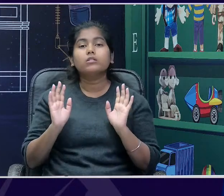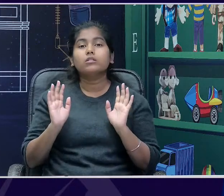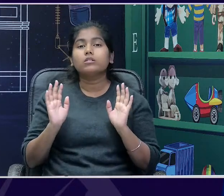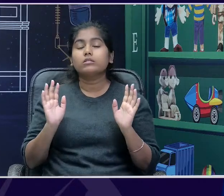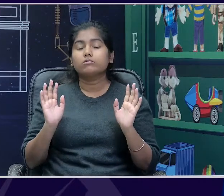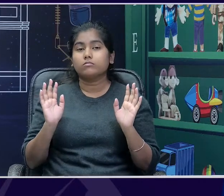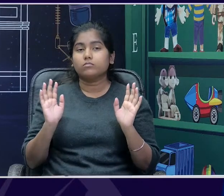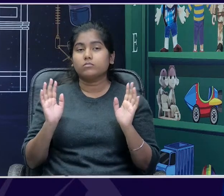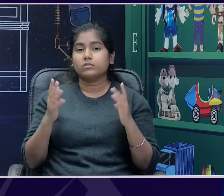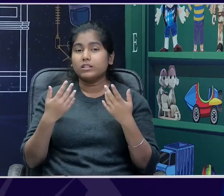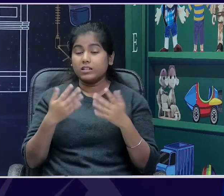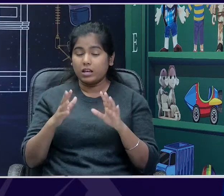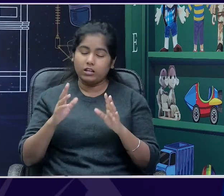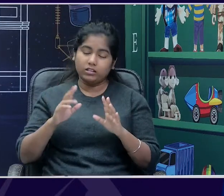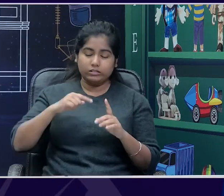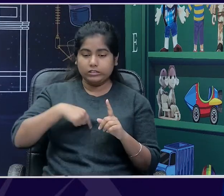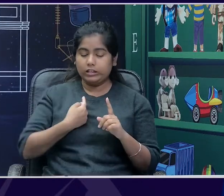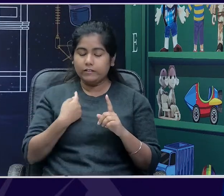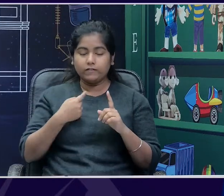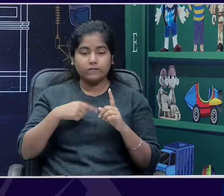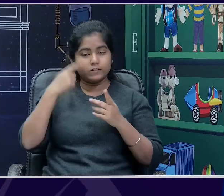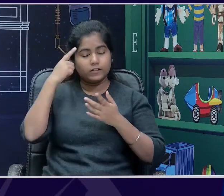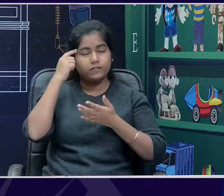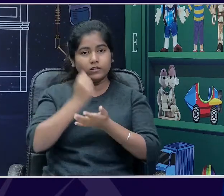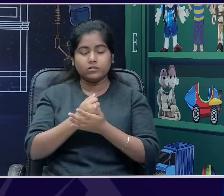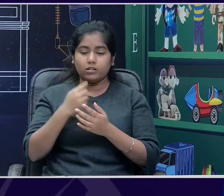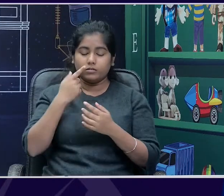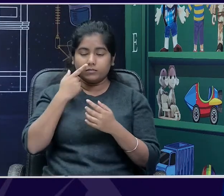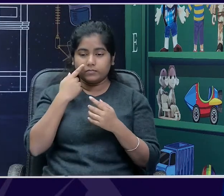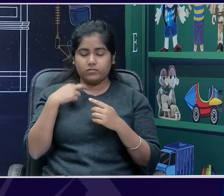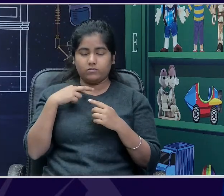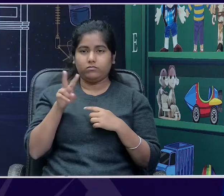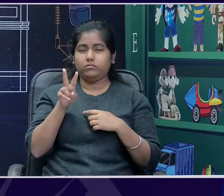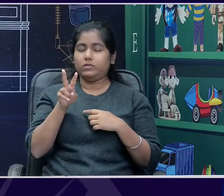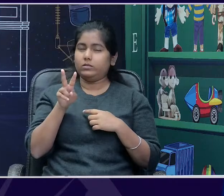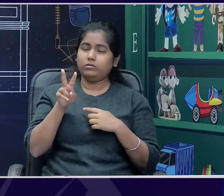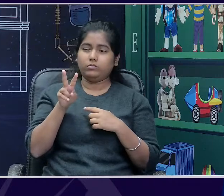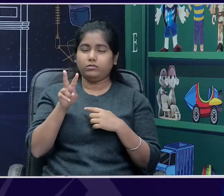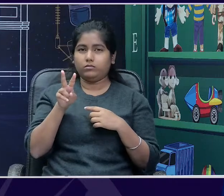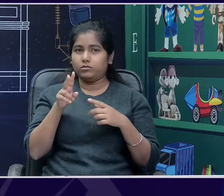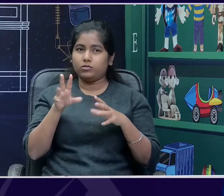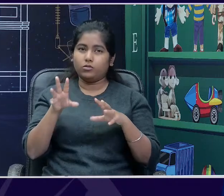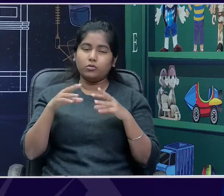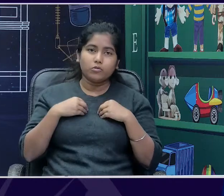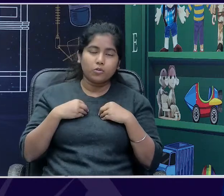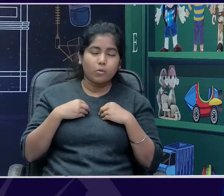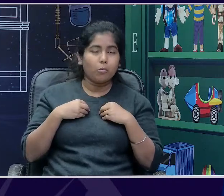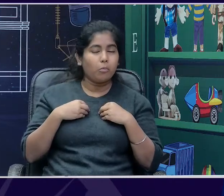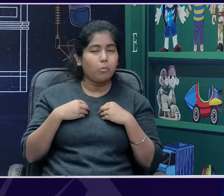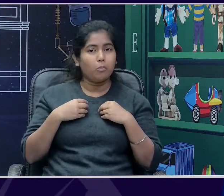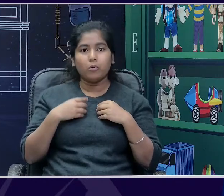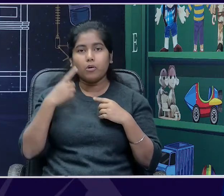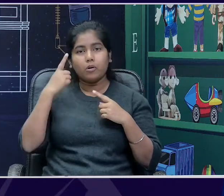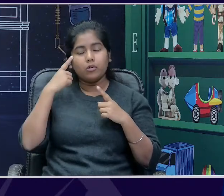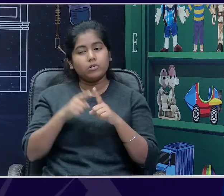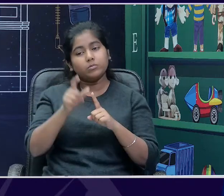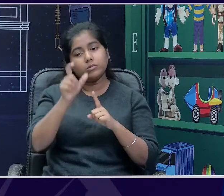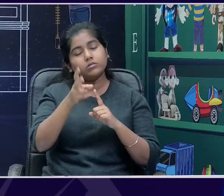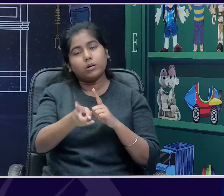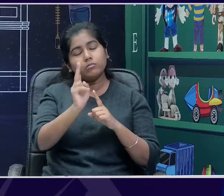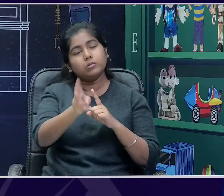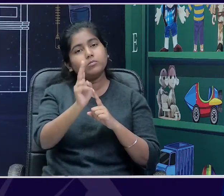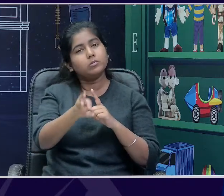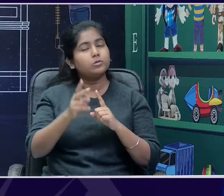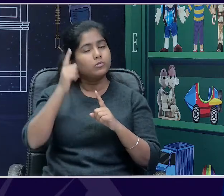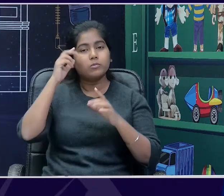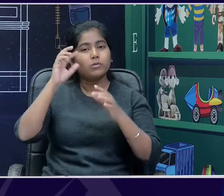of our perspective or any of our decision towards any person that he or she is like this only. Right? We